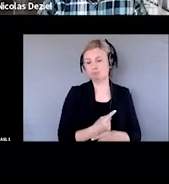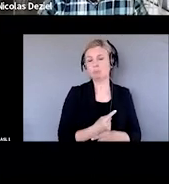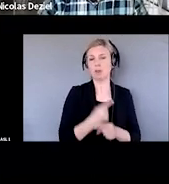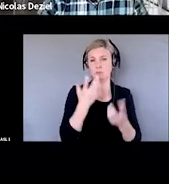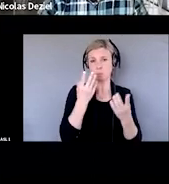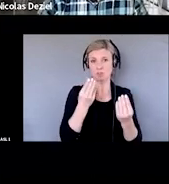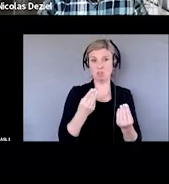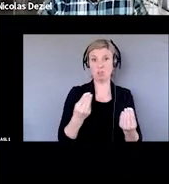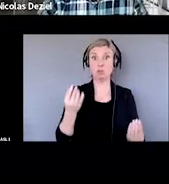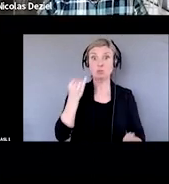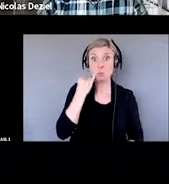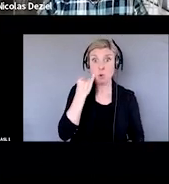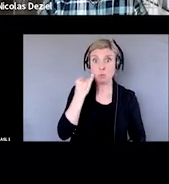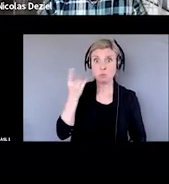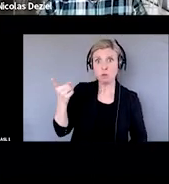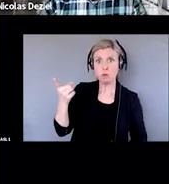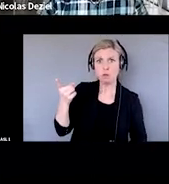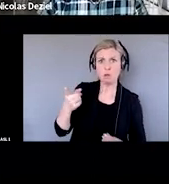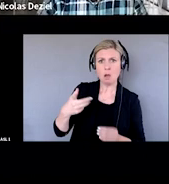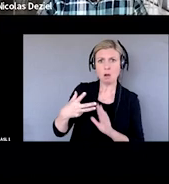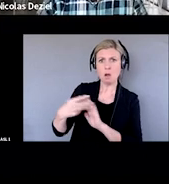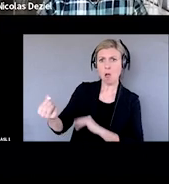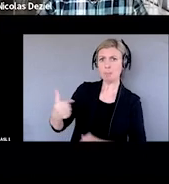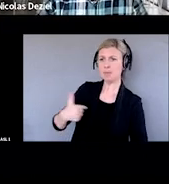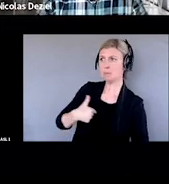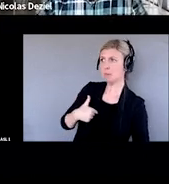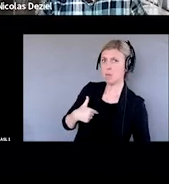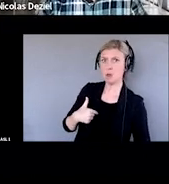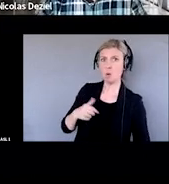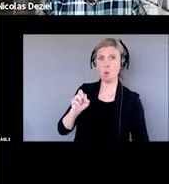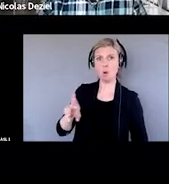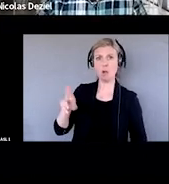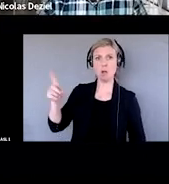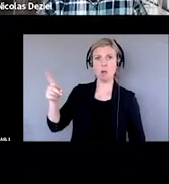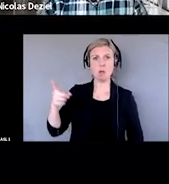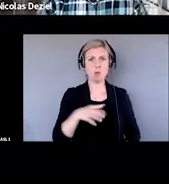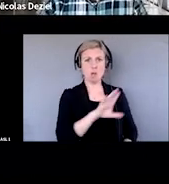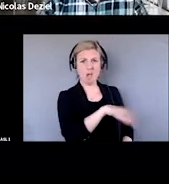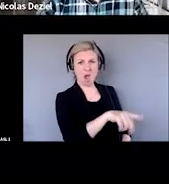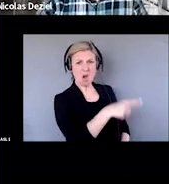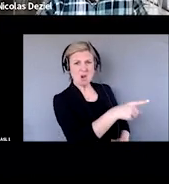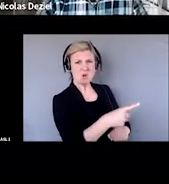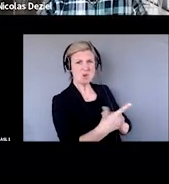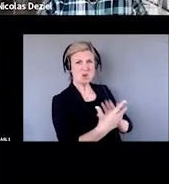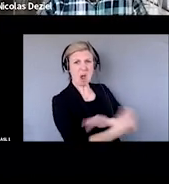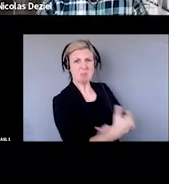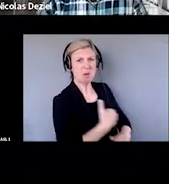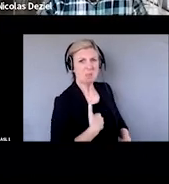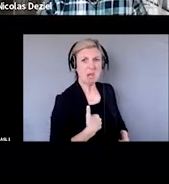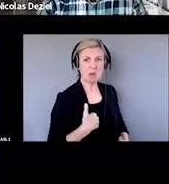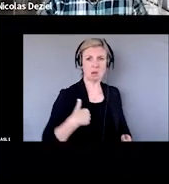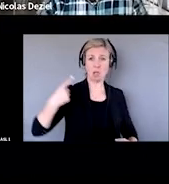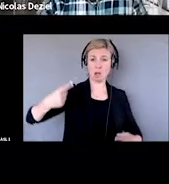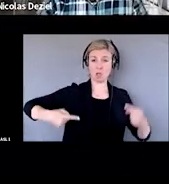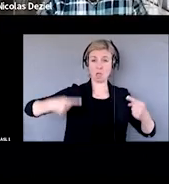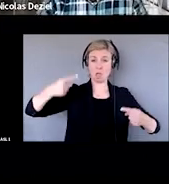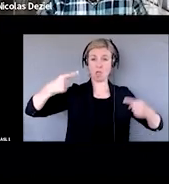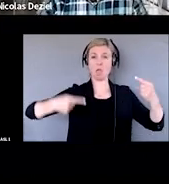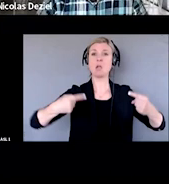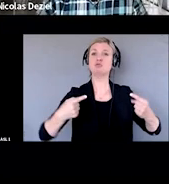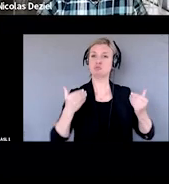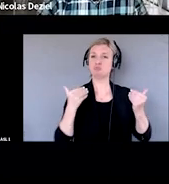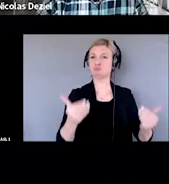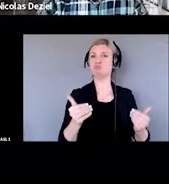or you're being accused of infringing on someone else and you don't know what to do, you can turn to these people. They are in a position to help you with that.